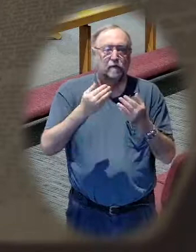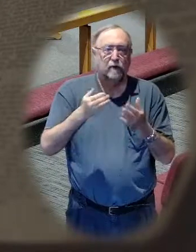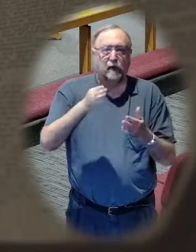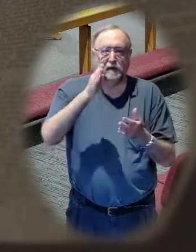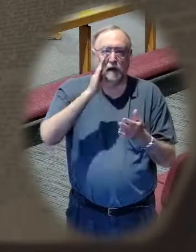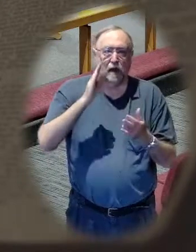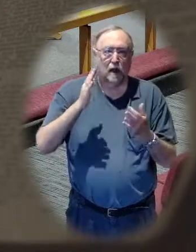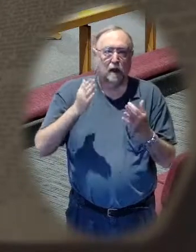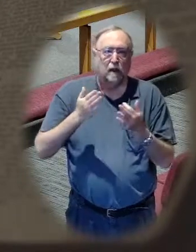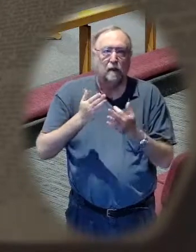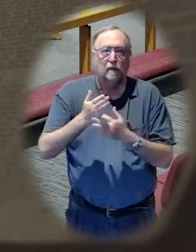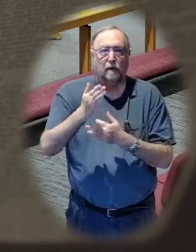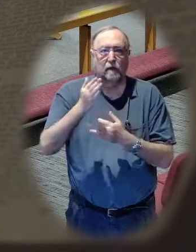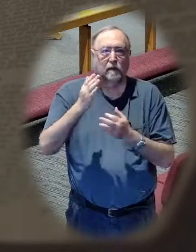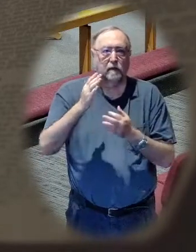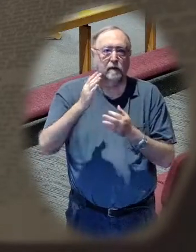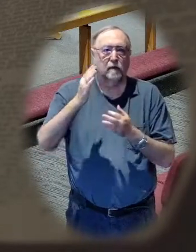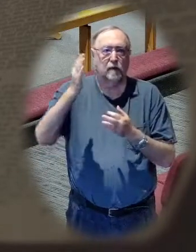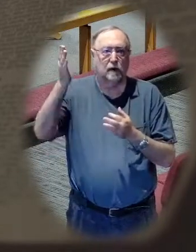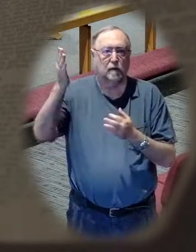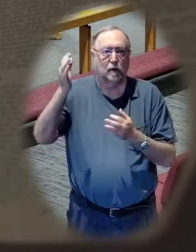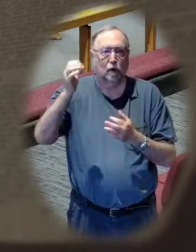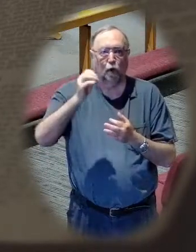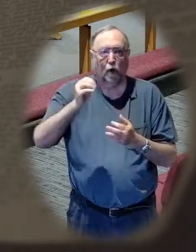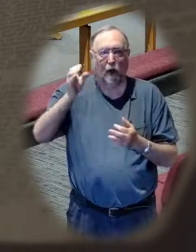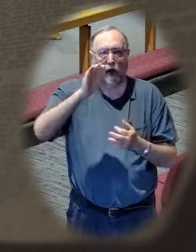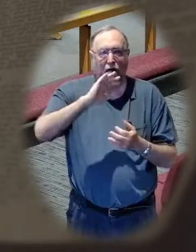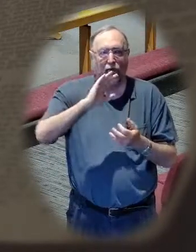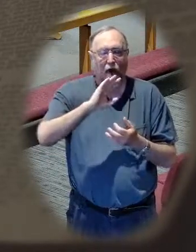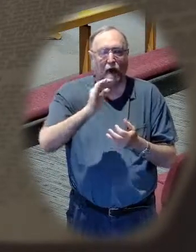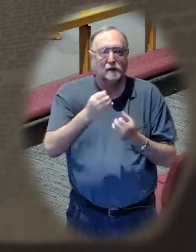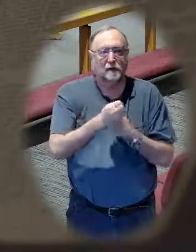Him. O God of our salvation,